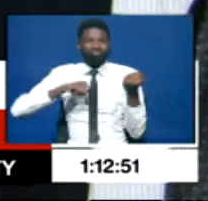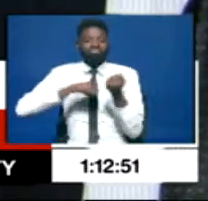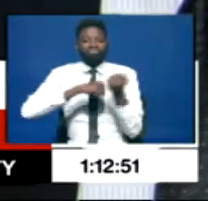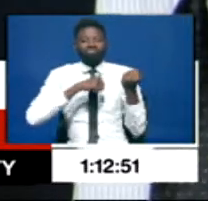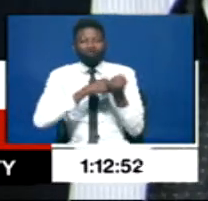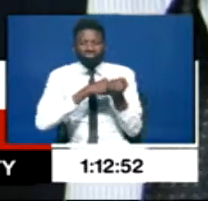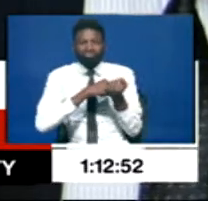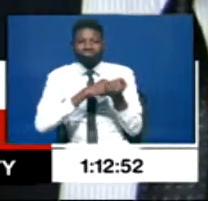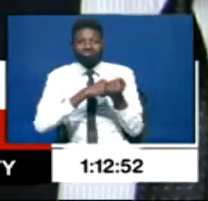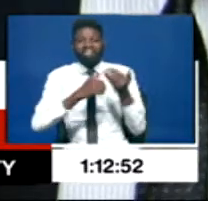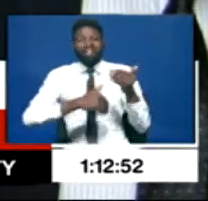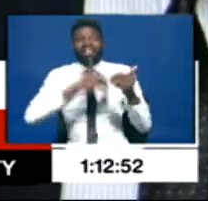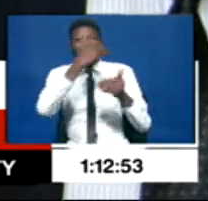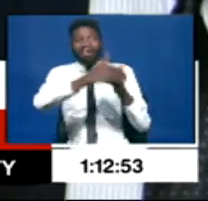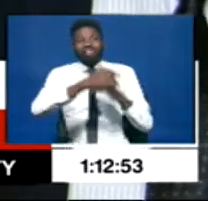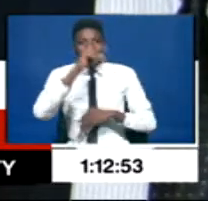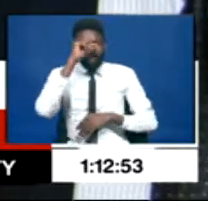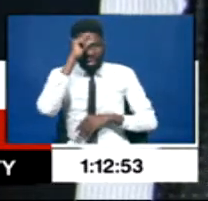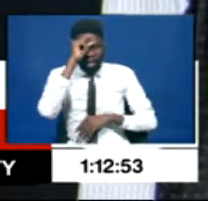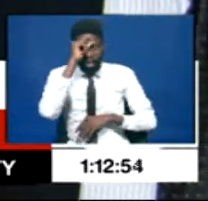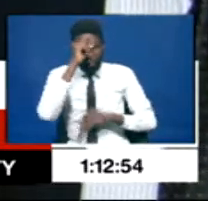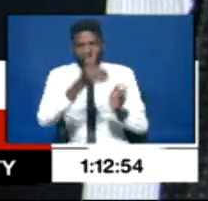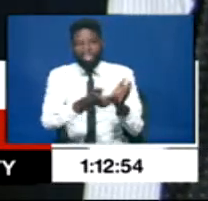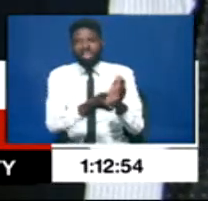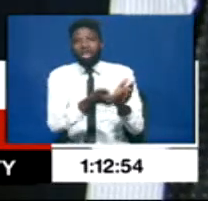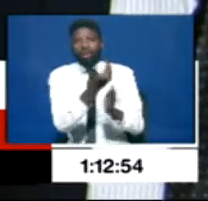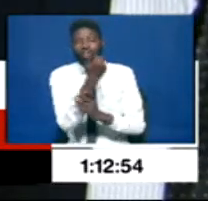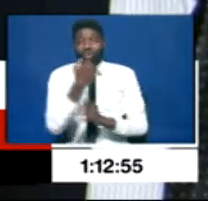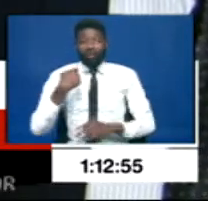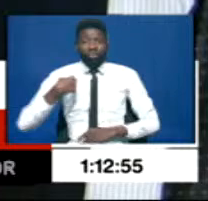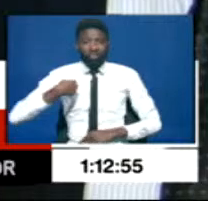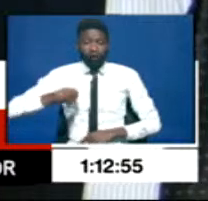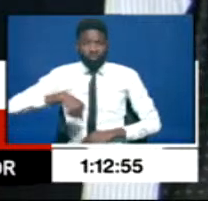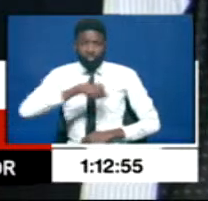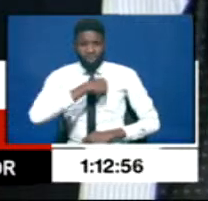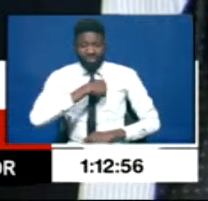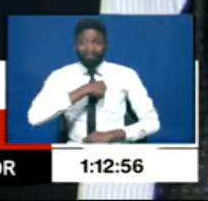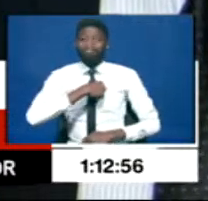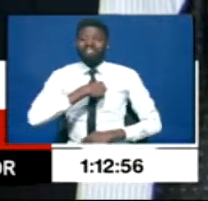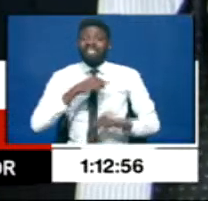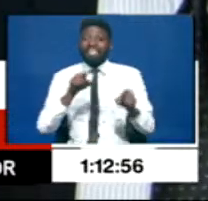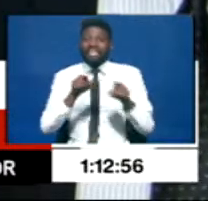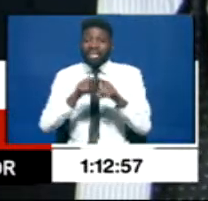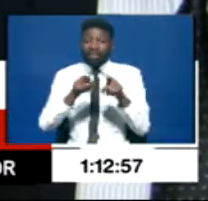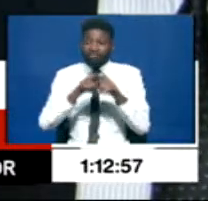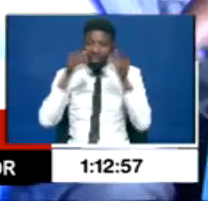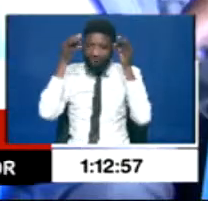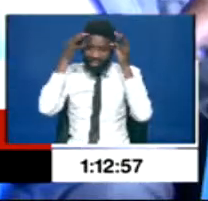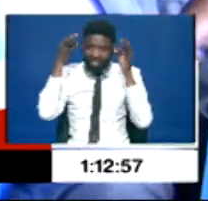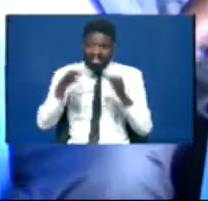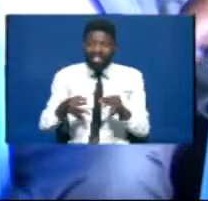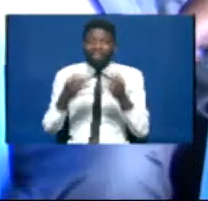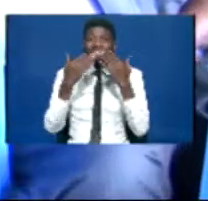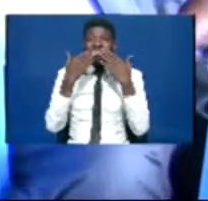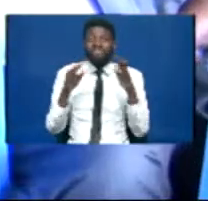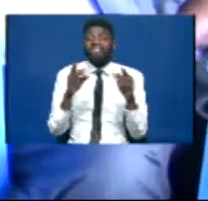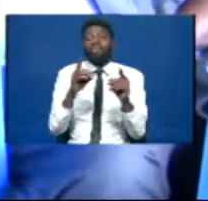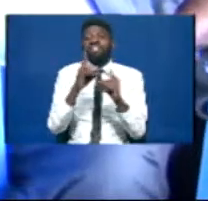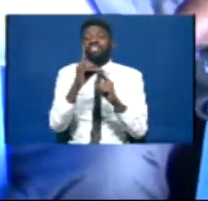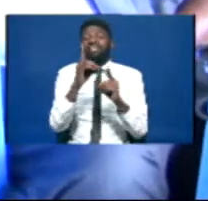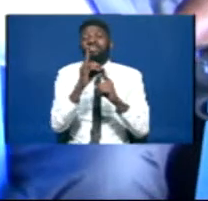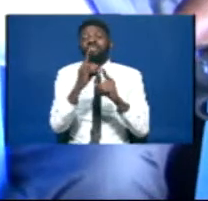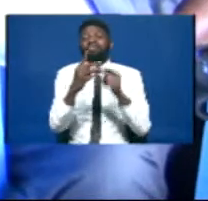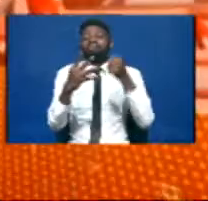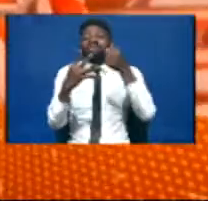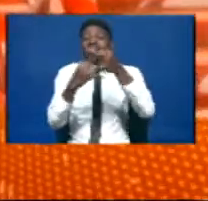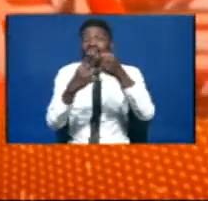government, which we will be decided on the 9th of